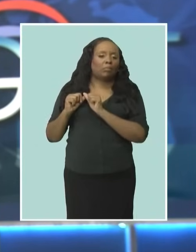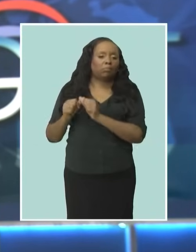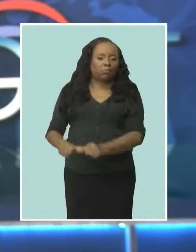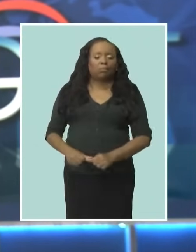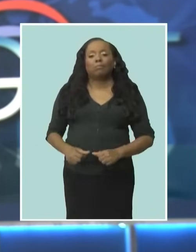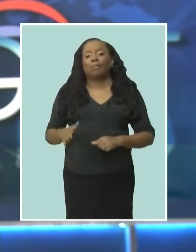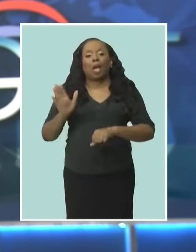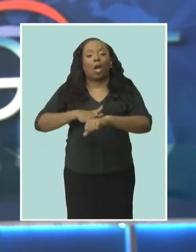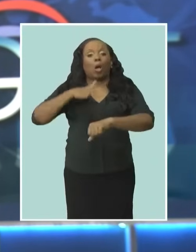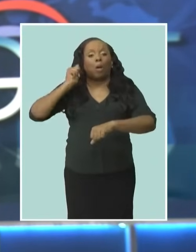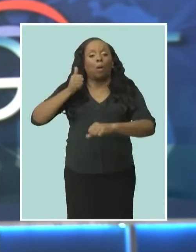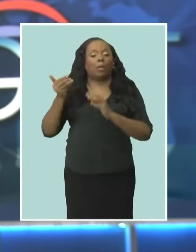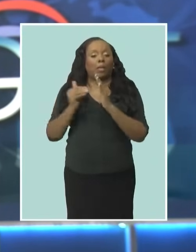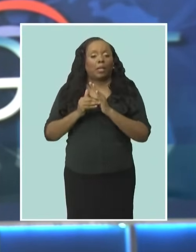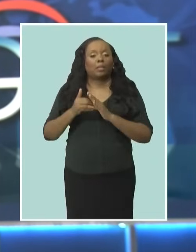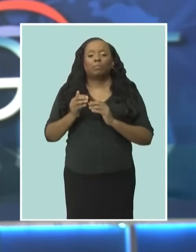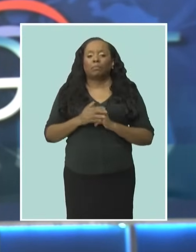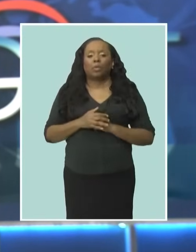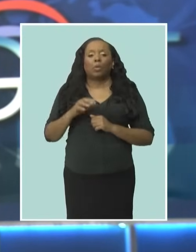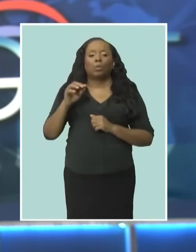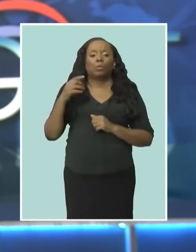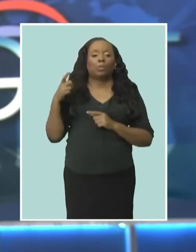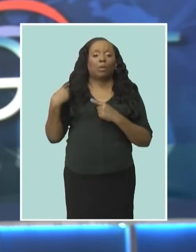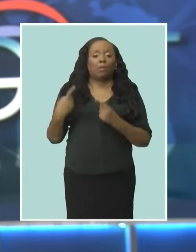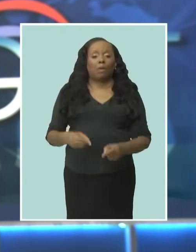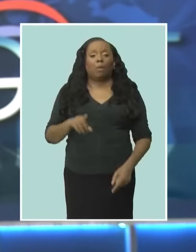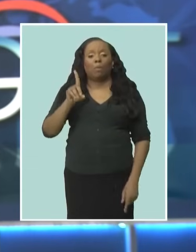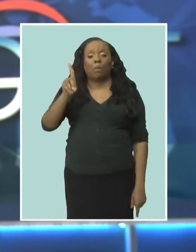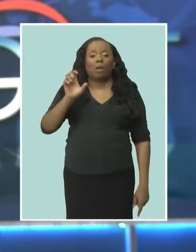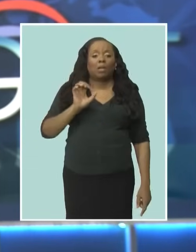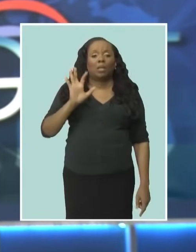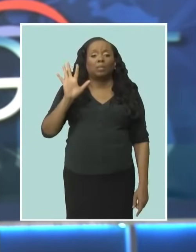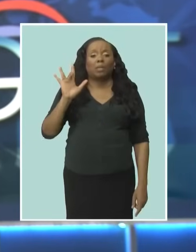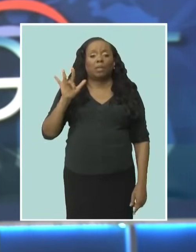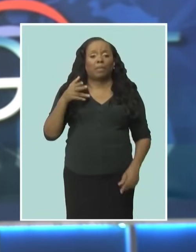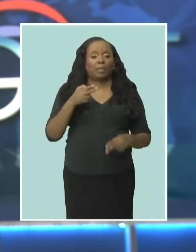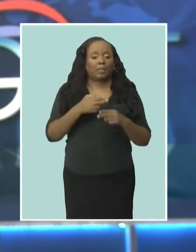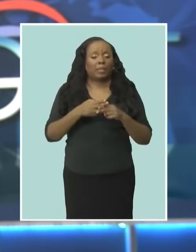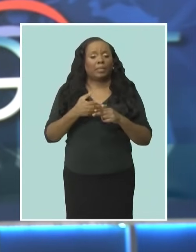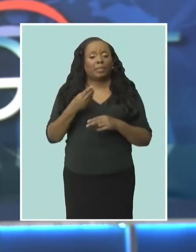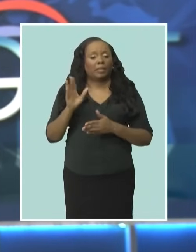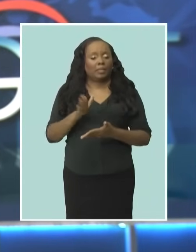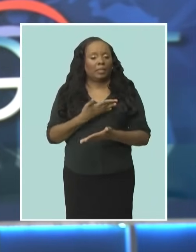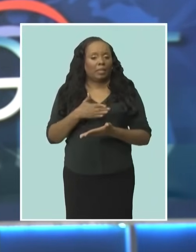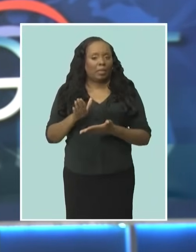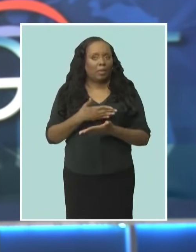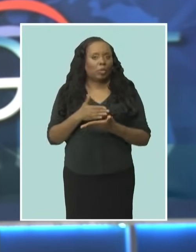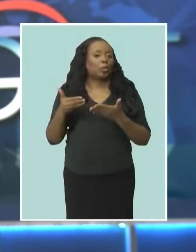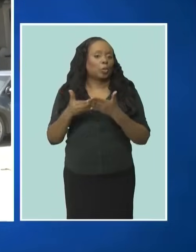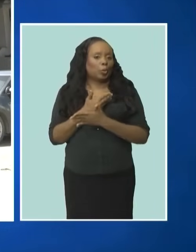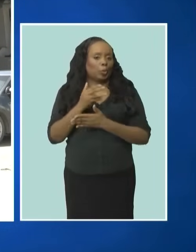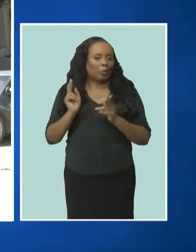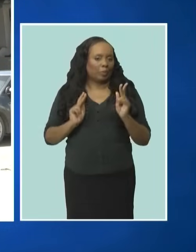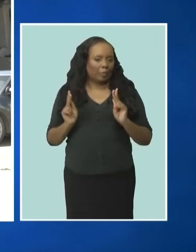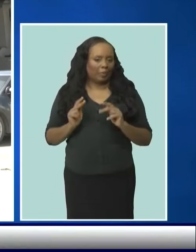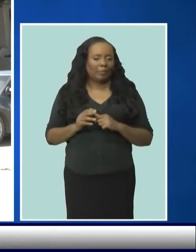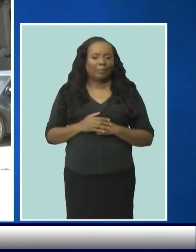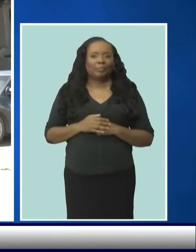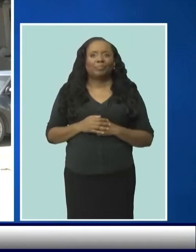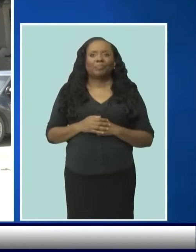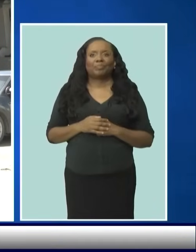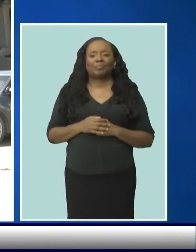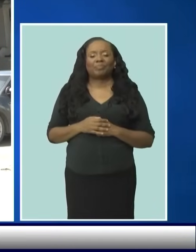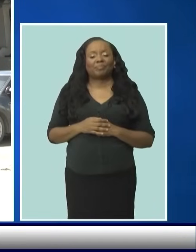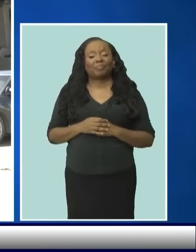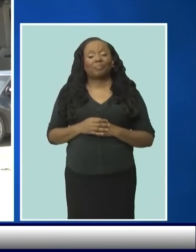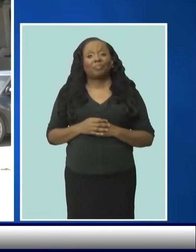again, and already they've received 125 names and songs. We ask the public